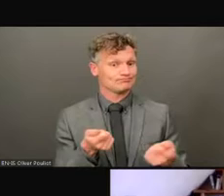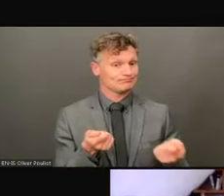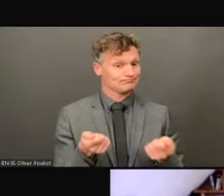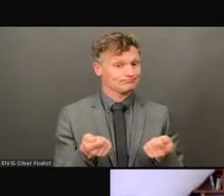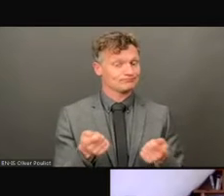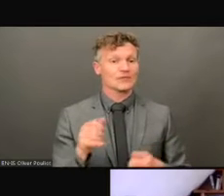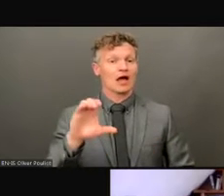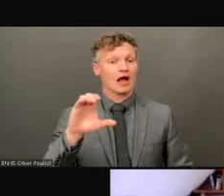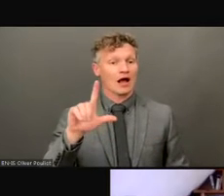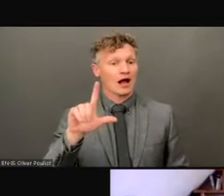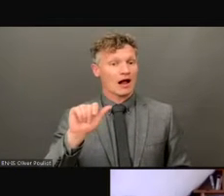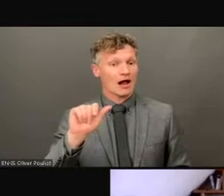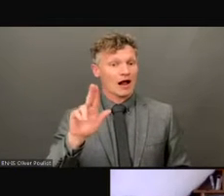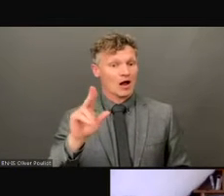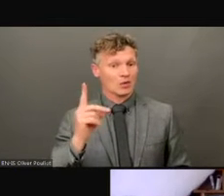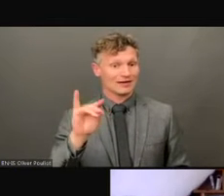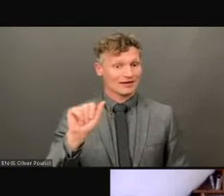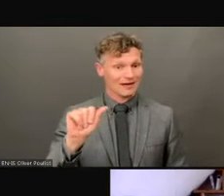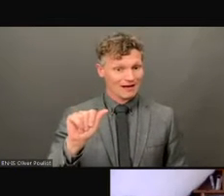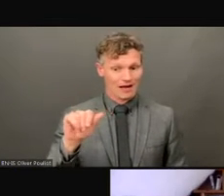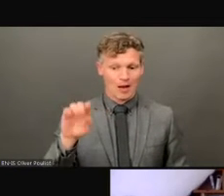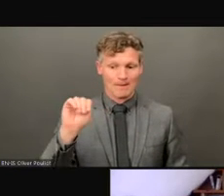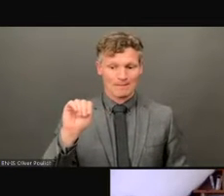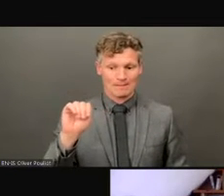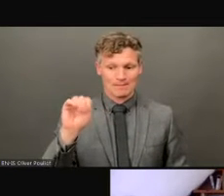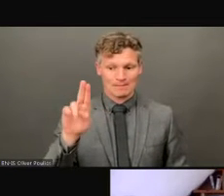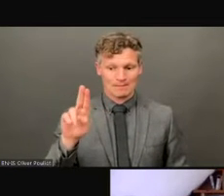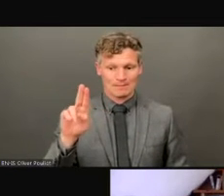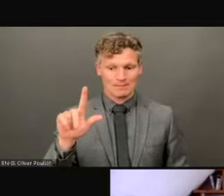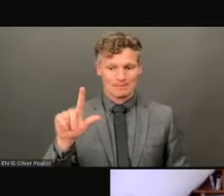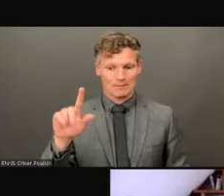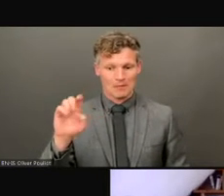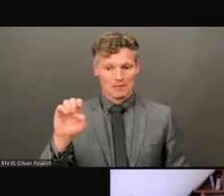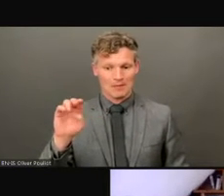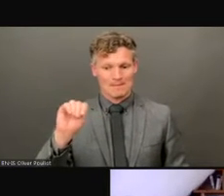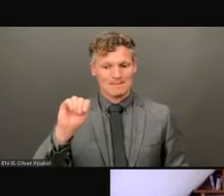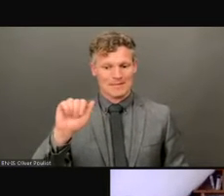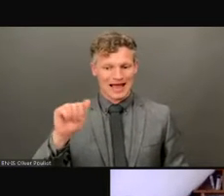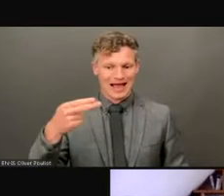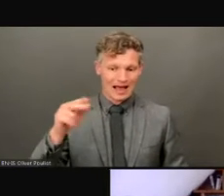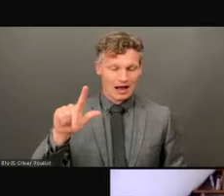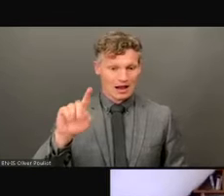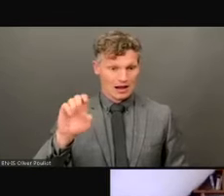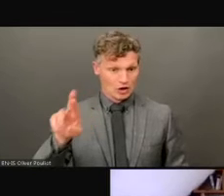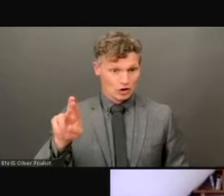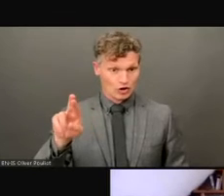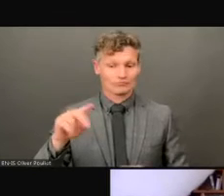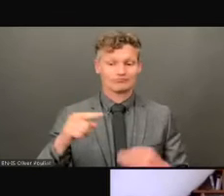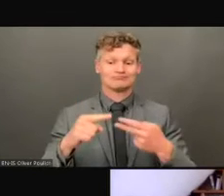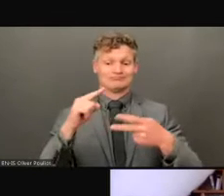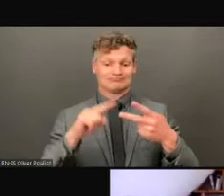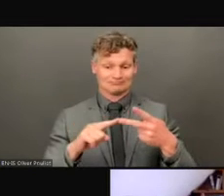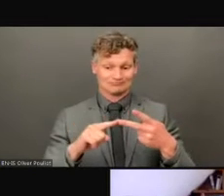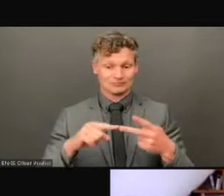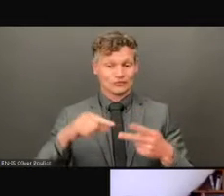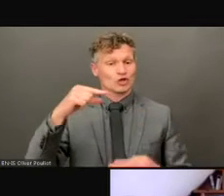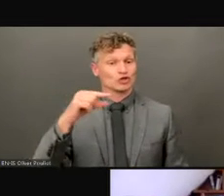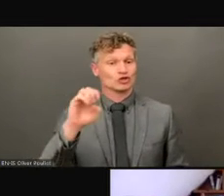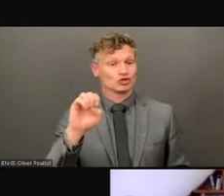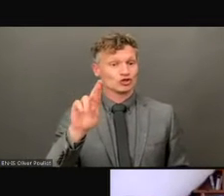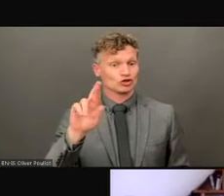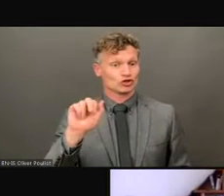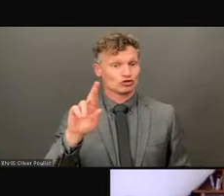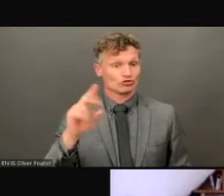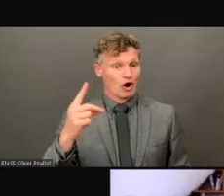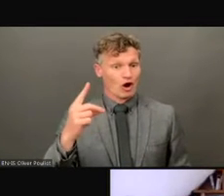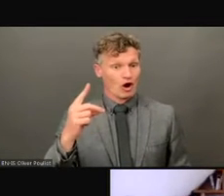persons, and Mr. Gerard Quinn, the UN Special Rapporteur on the rights of persons with disabilities. Then we will have a question and answer